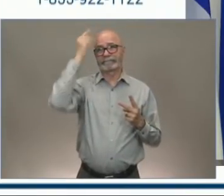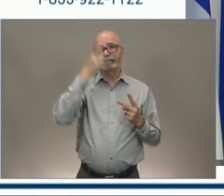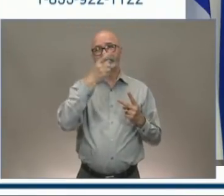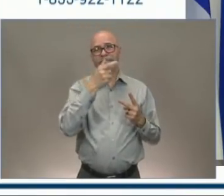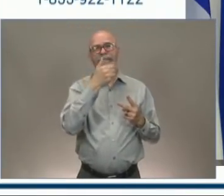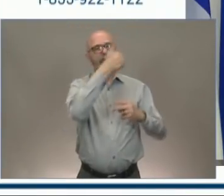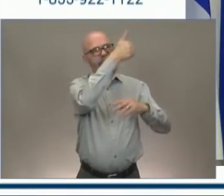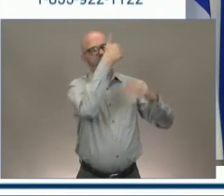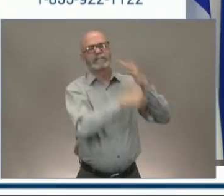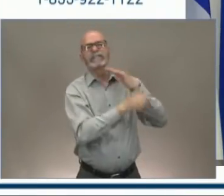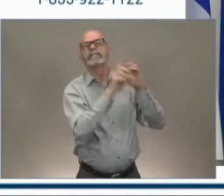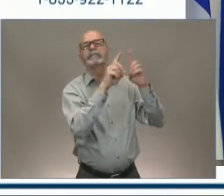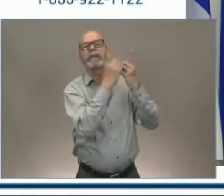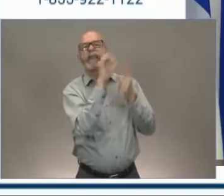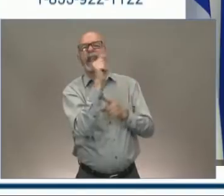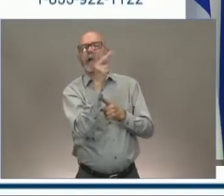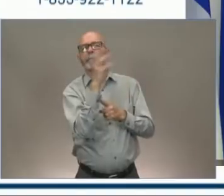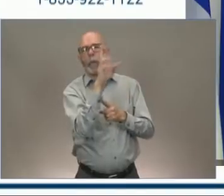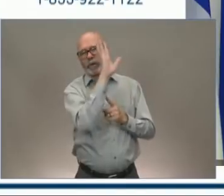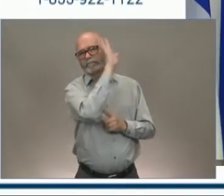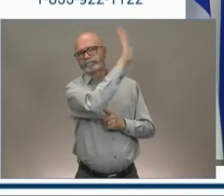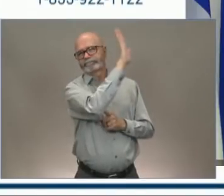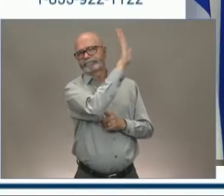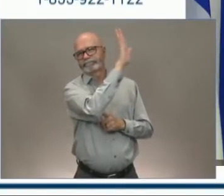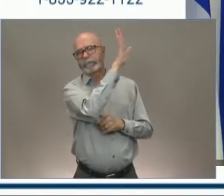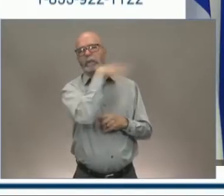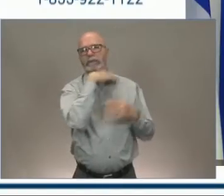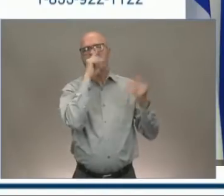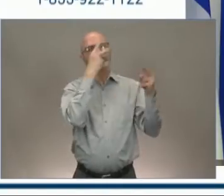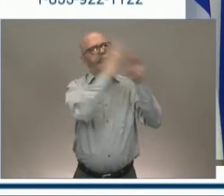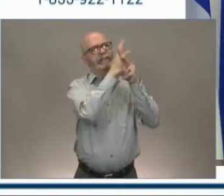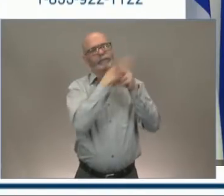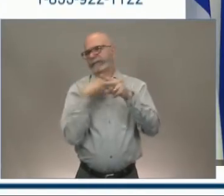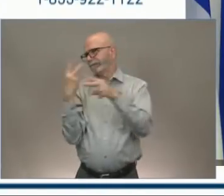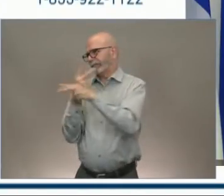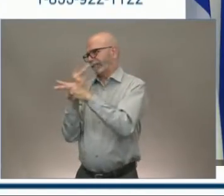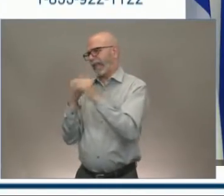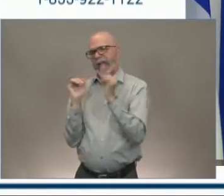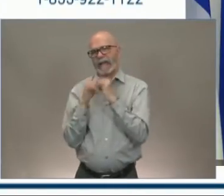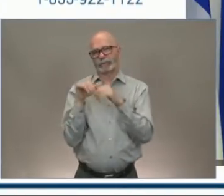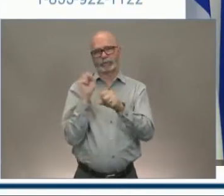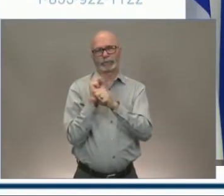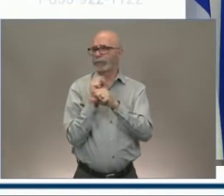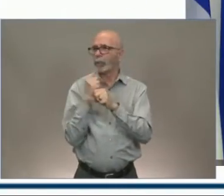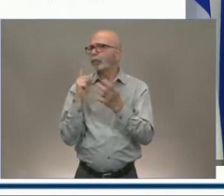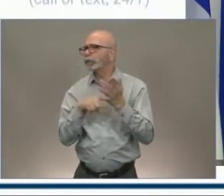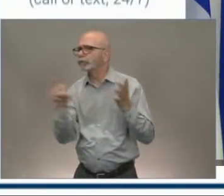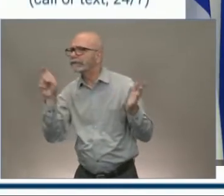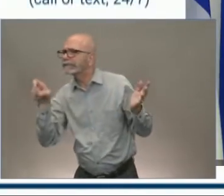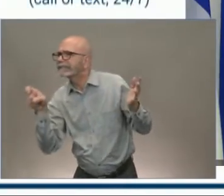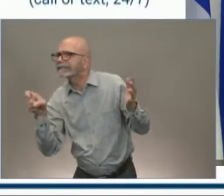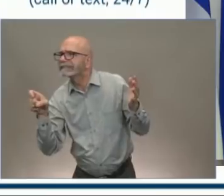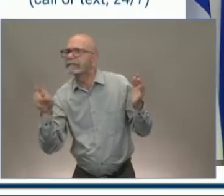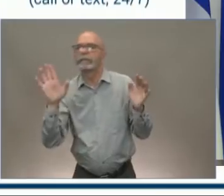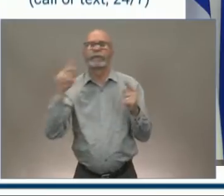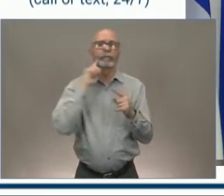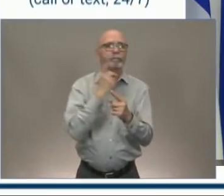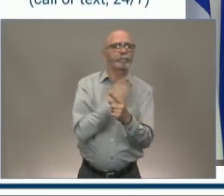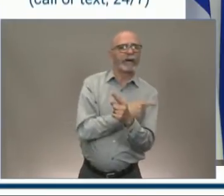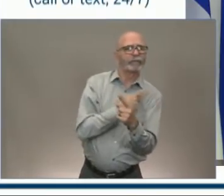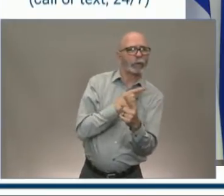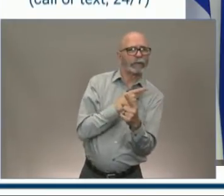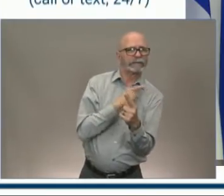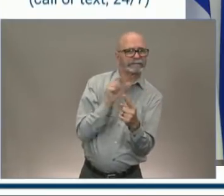in the country. I'll continue to look at the issue and see if there's anything we need to do at a provincial government level, but I'm encouraged